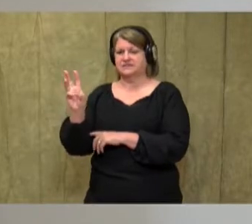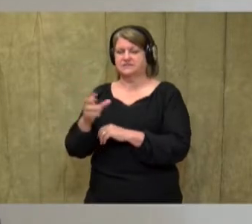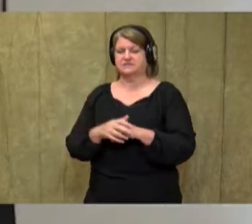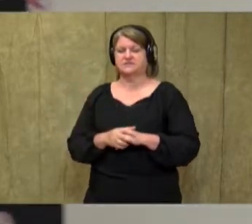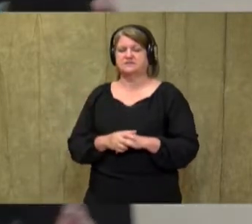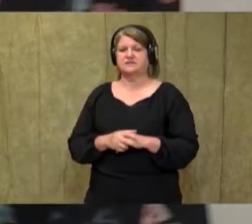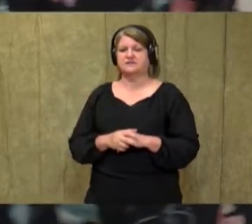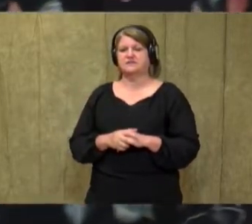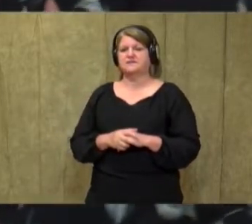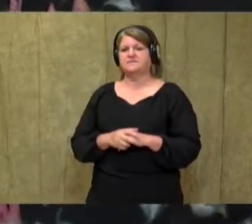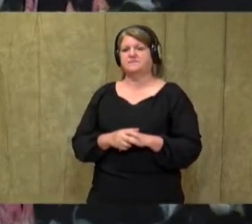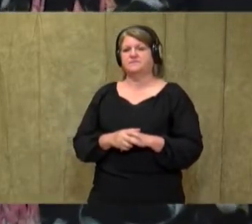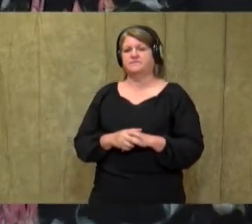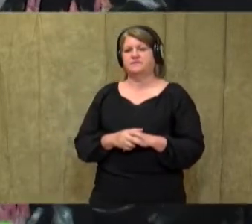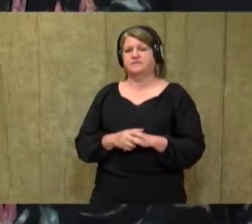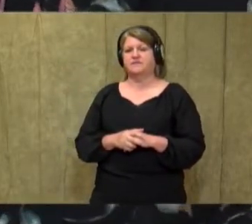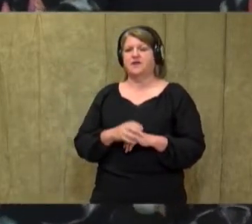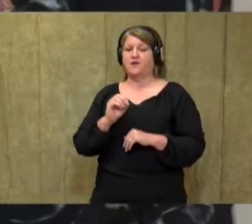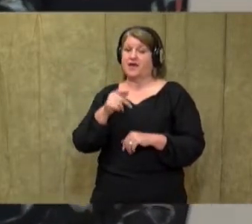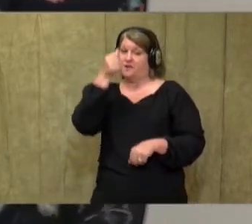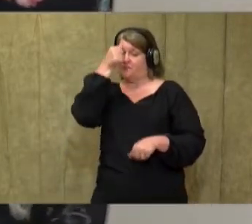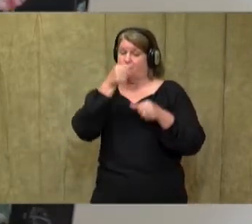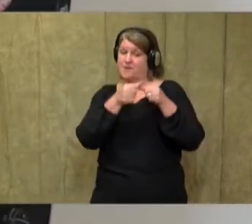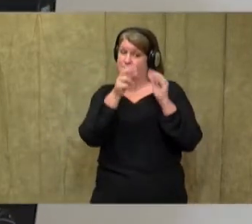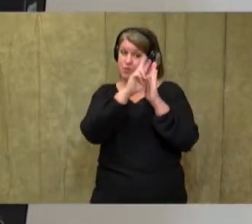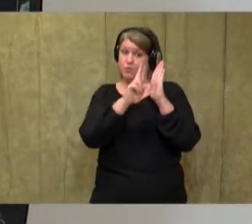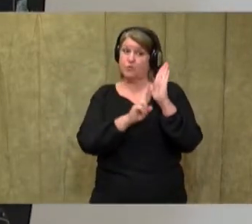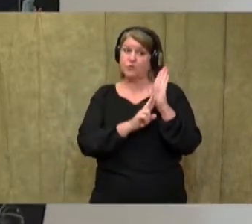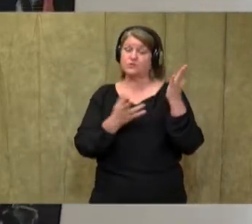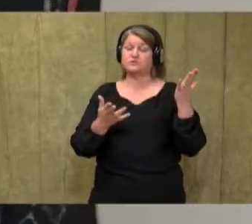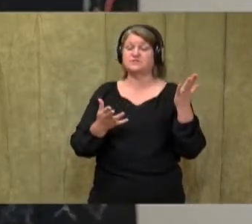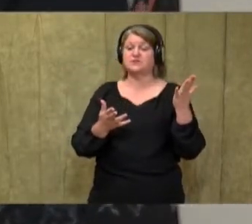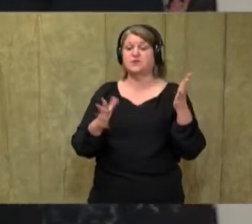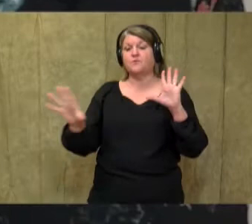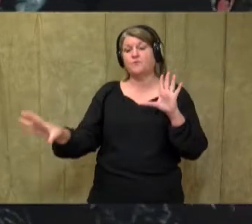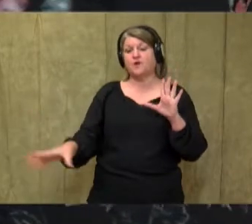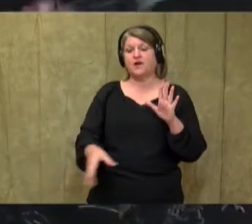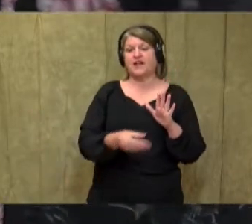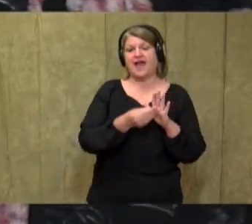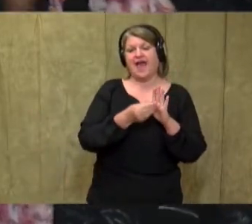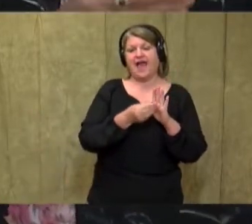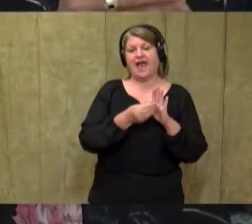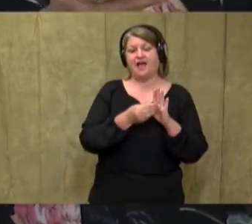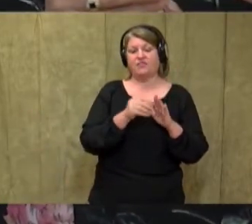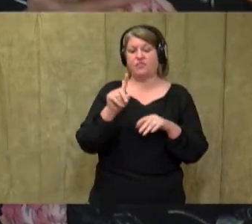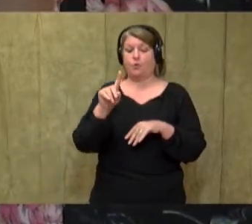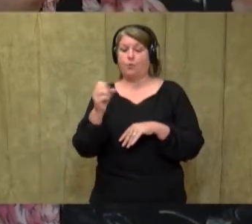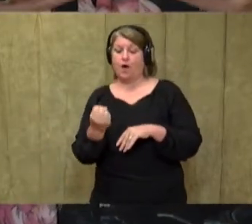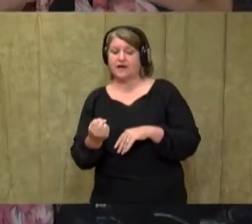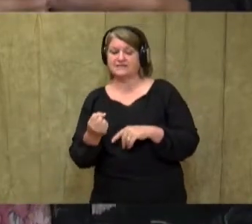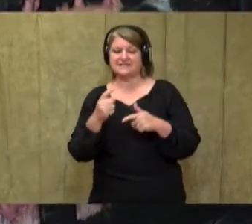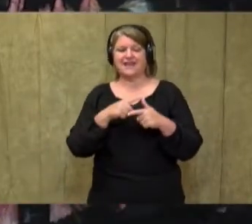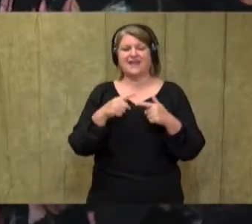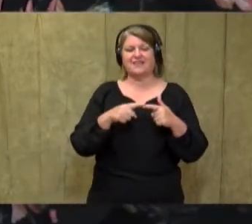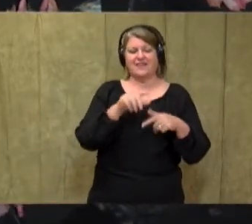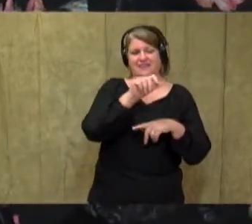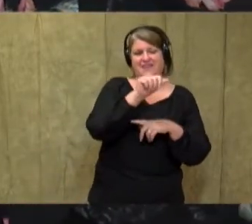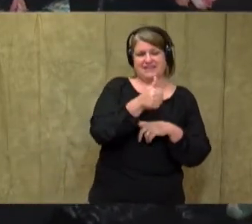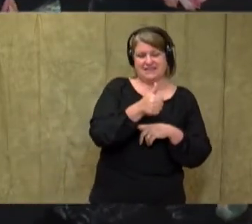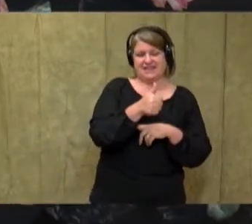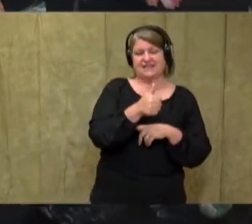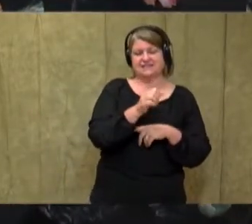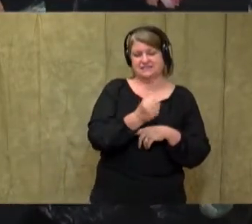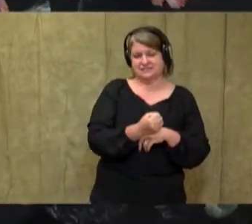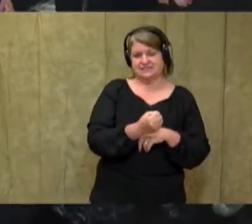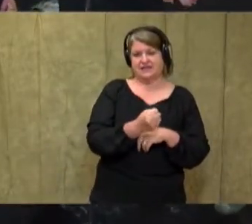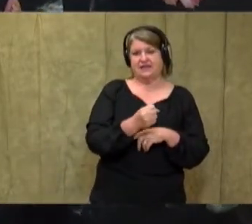2, 3, 4, 5, 6. All right, remember our rules. We're going to add the ones and then the tens and ones together.